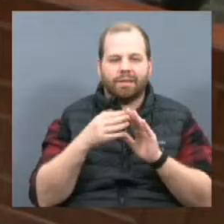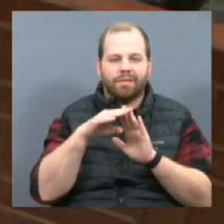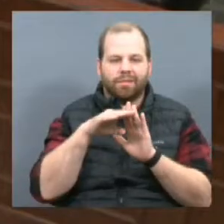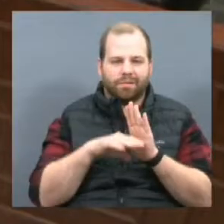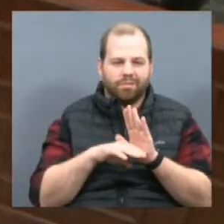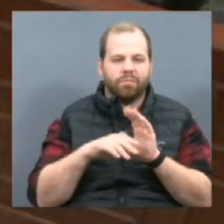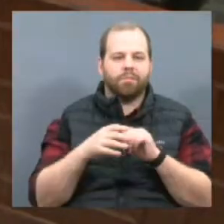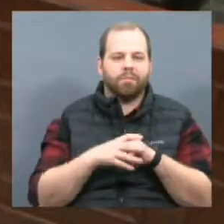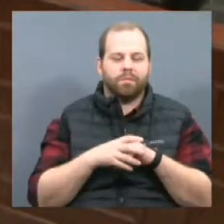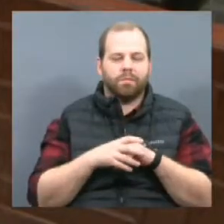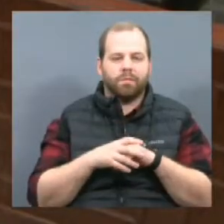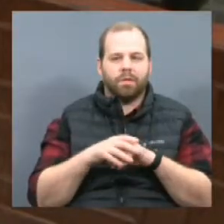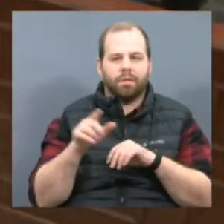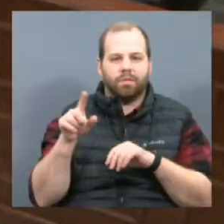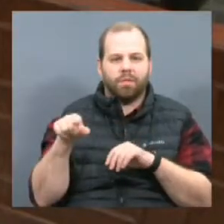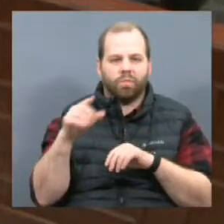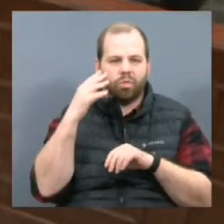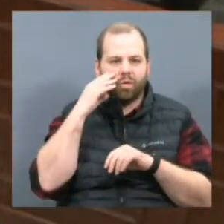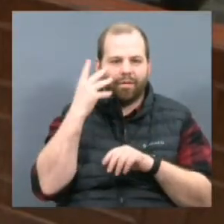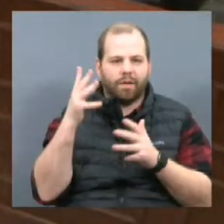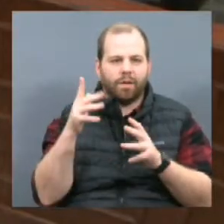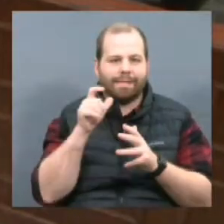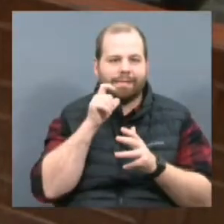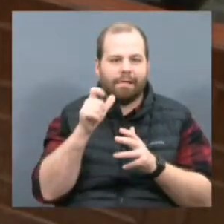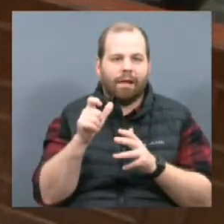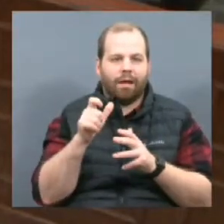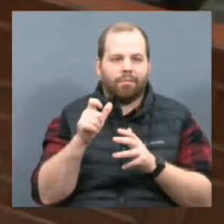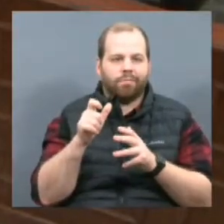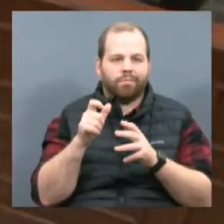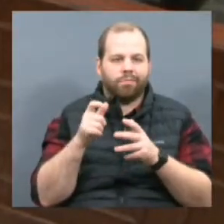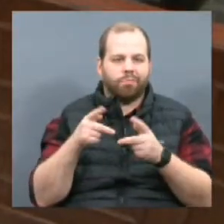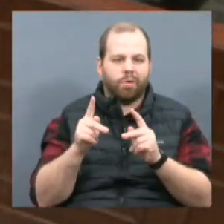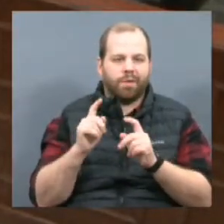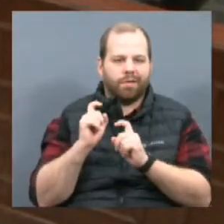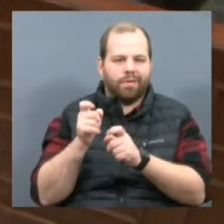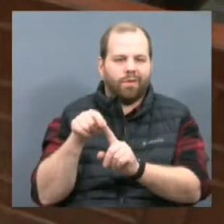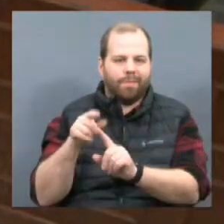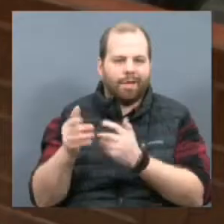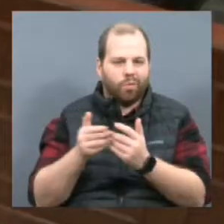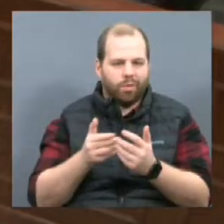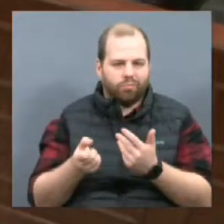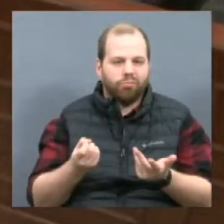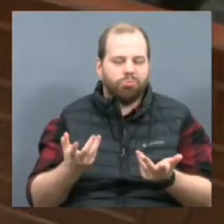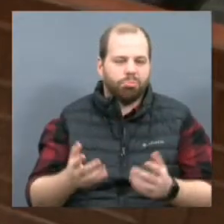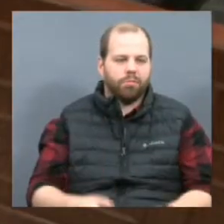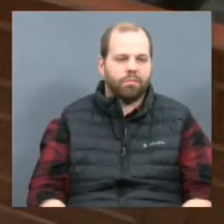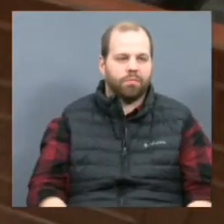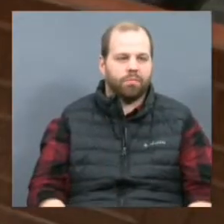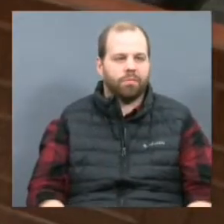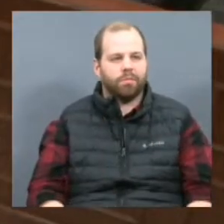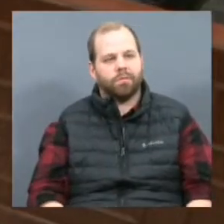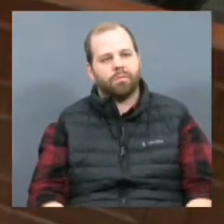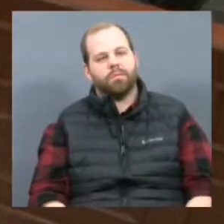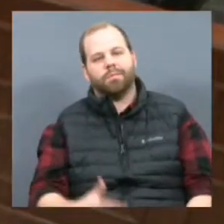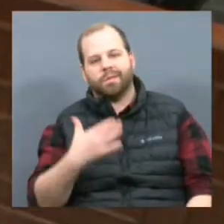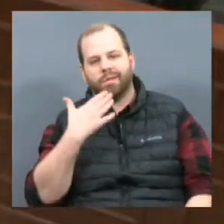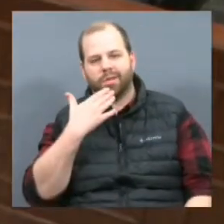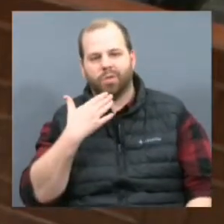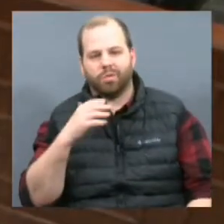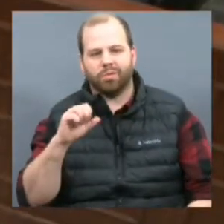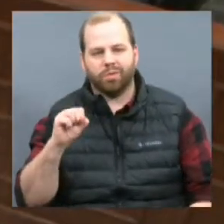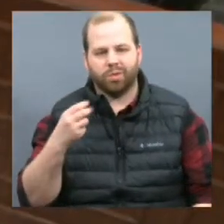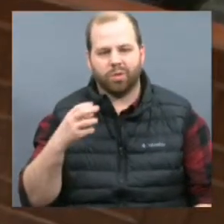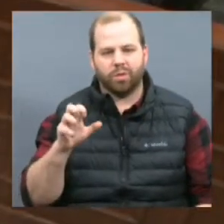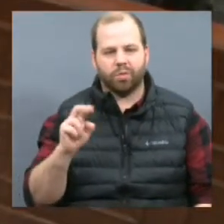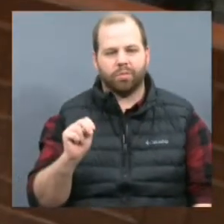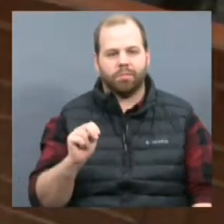would be aware of that as well. They wouldn't issue an alcohol permit. Thank you for that, Sean. No, I'm so sorry,